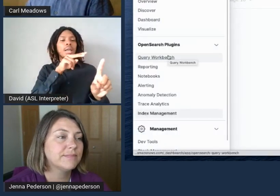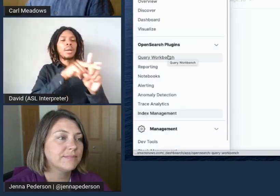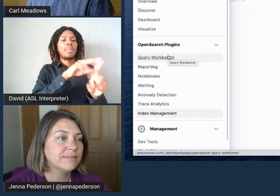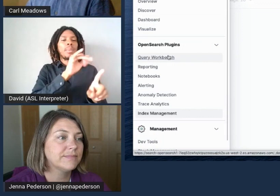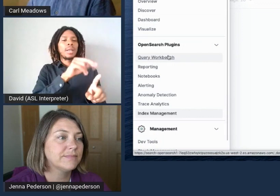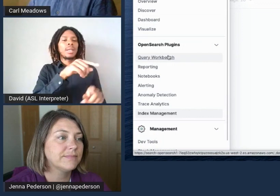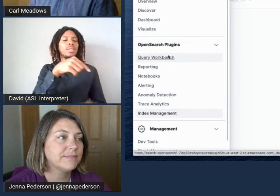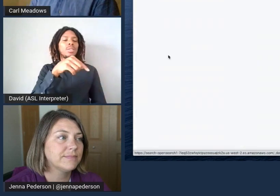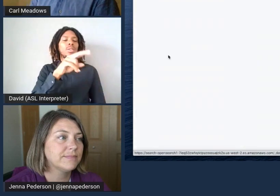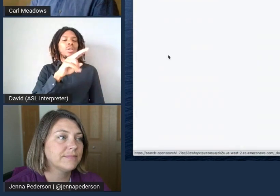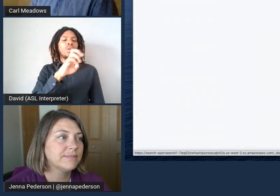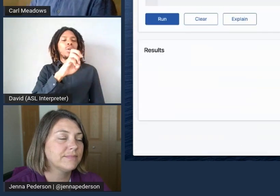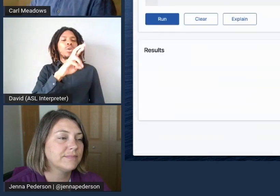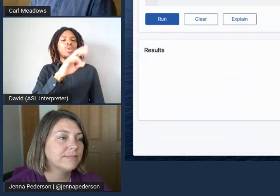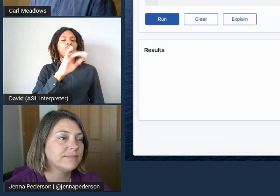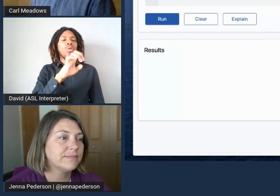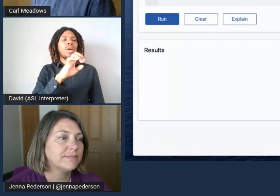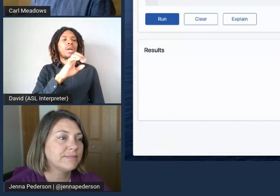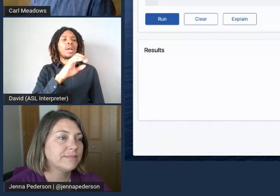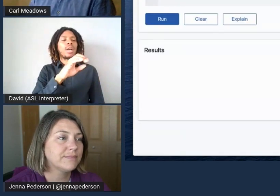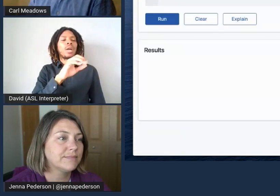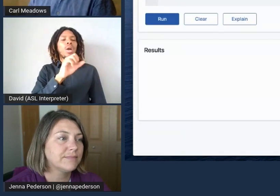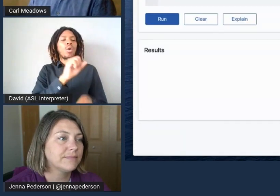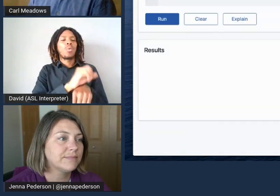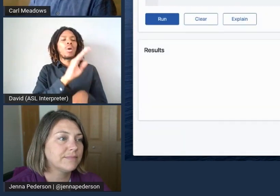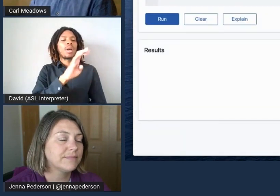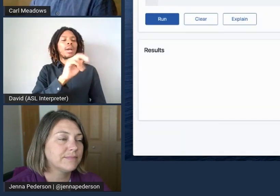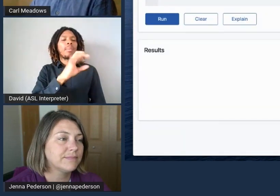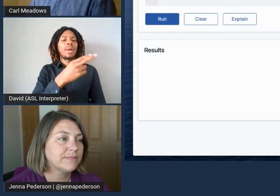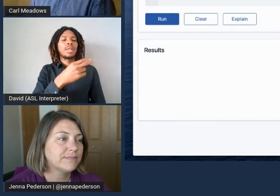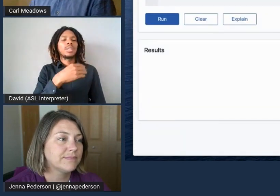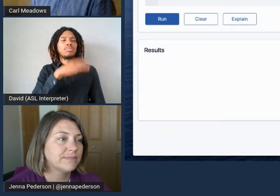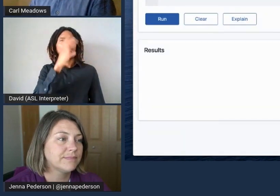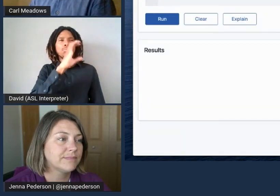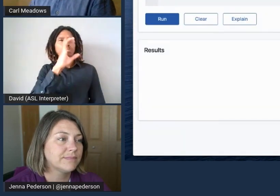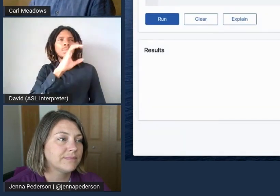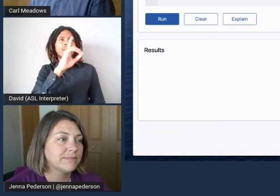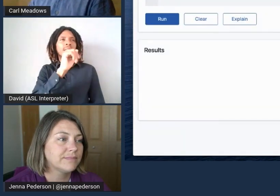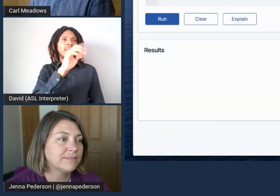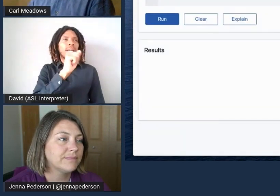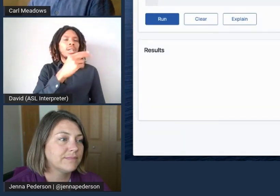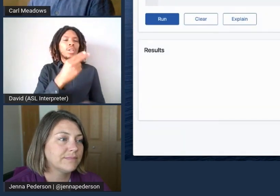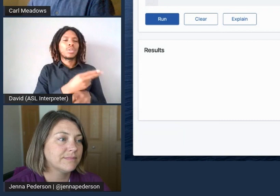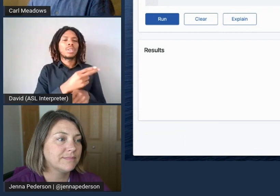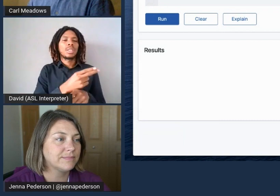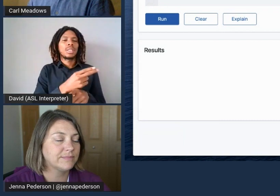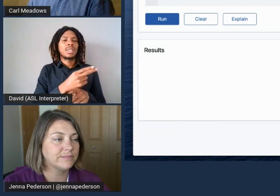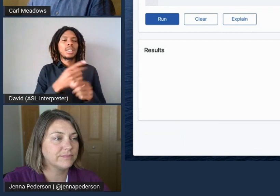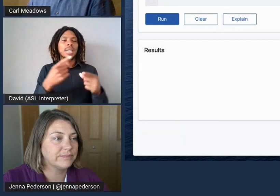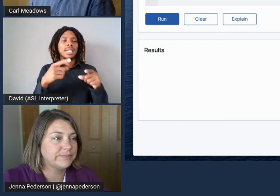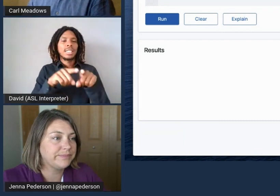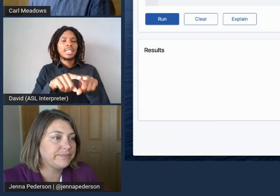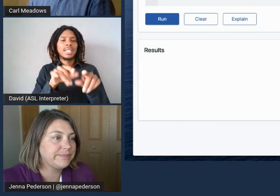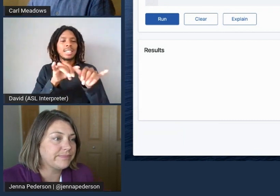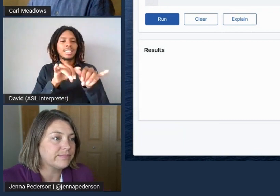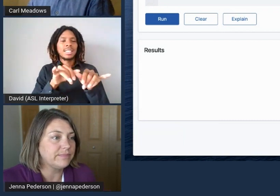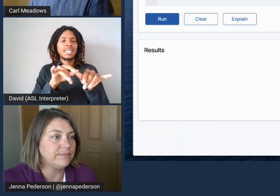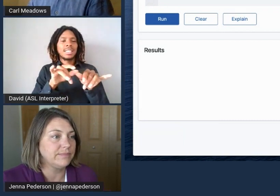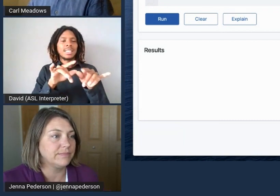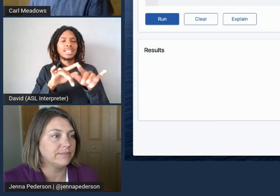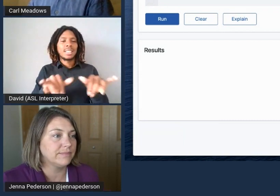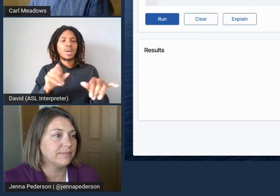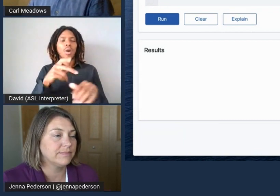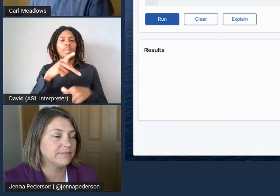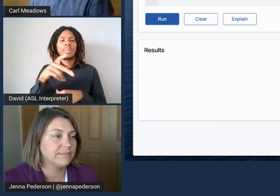Workbench. And the Query Workbench is where I can explore my data using either SQL or PPL, processing language,